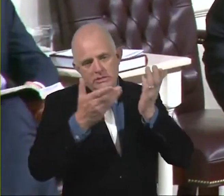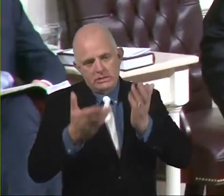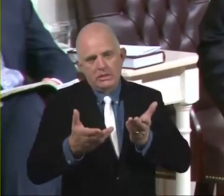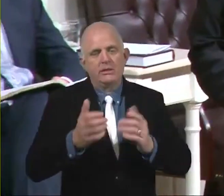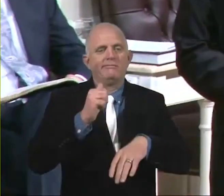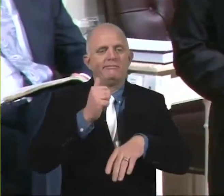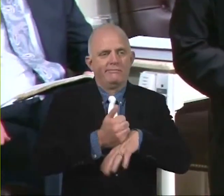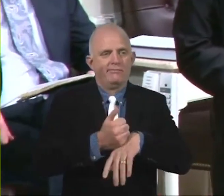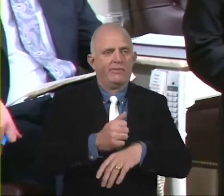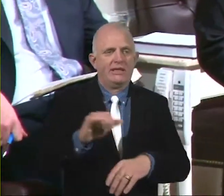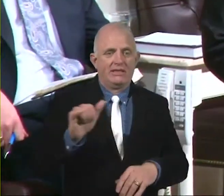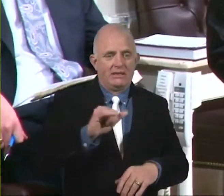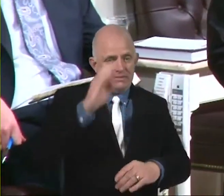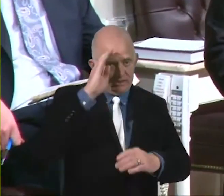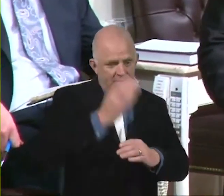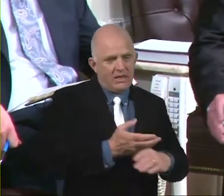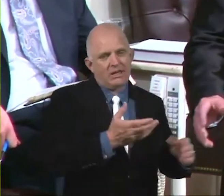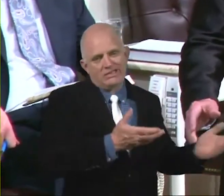him,